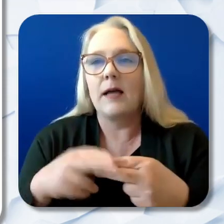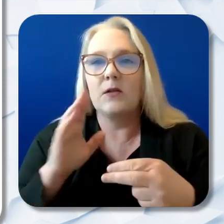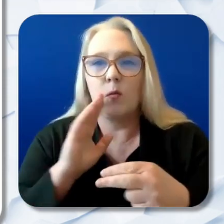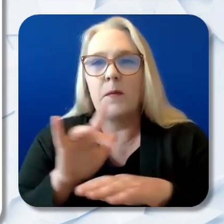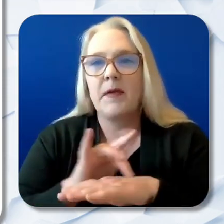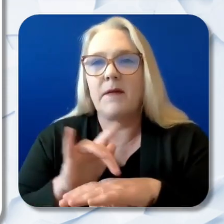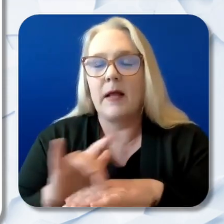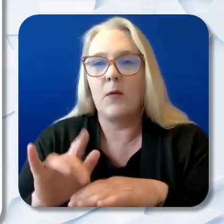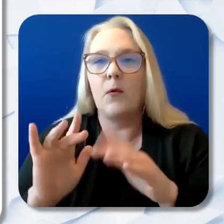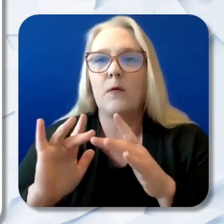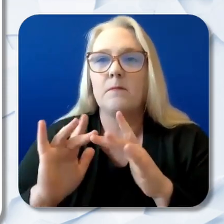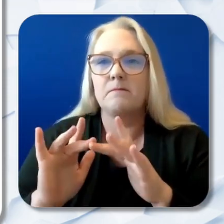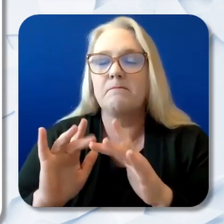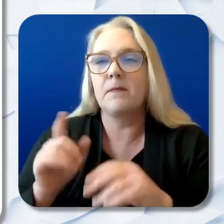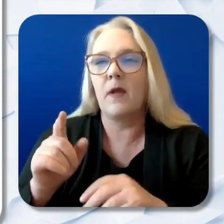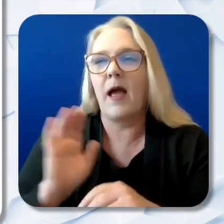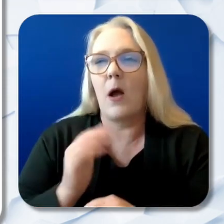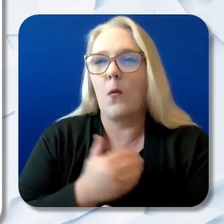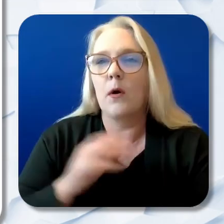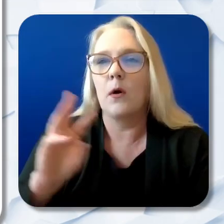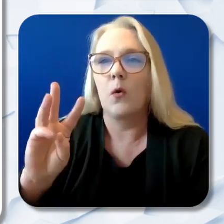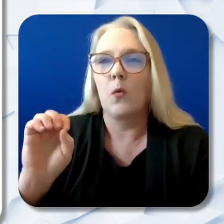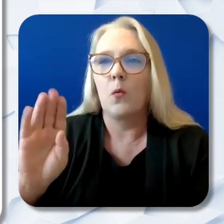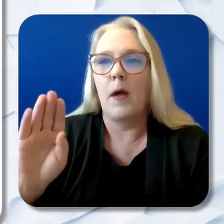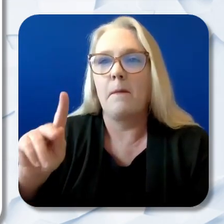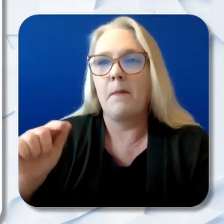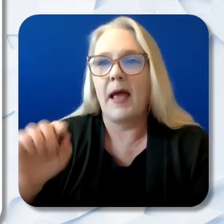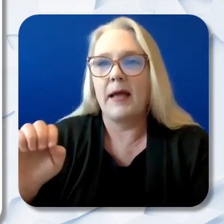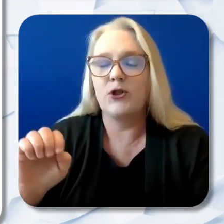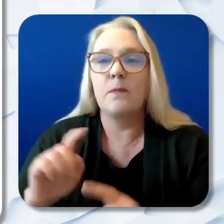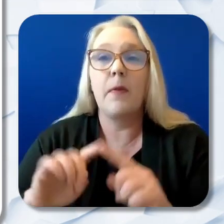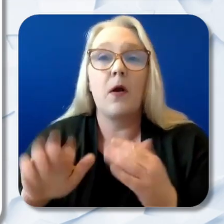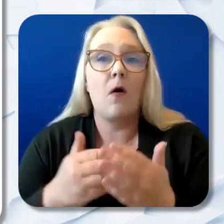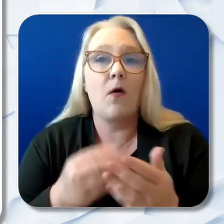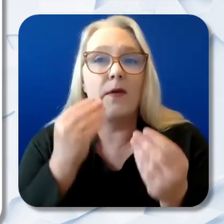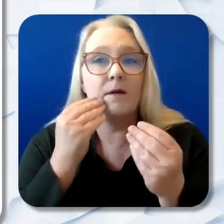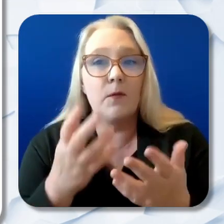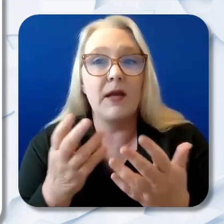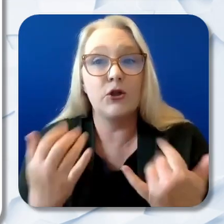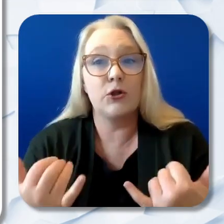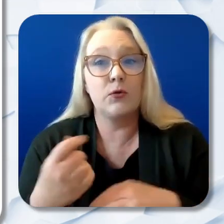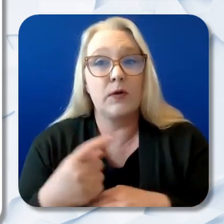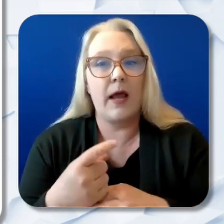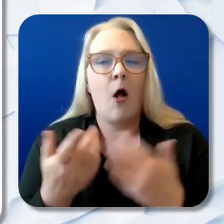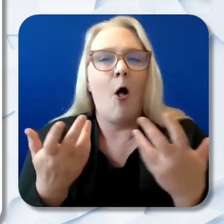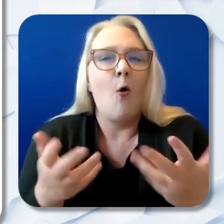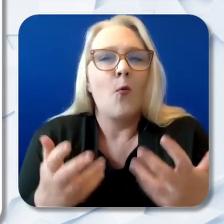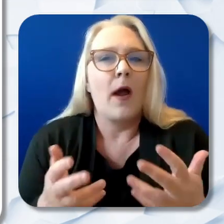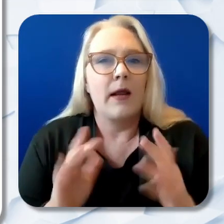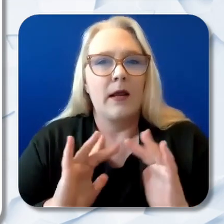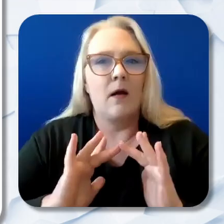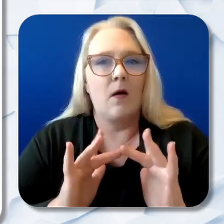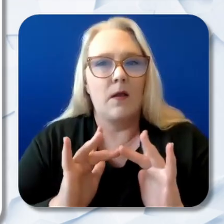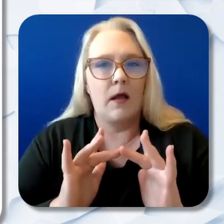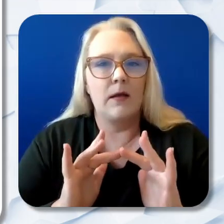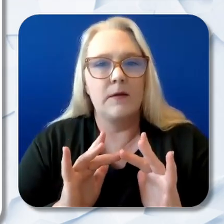digitally via our webpage. However, all of the information shared in this webinar is already online in the